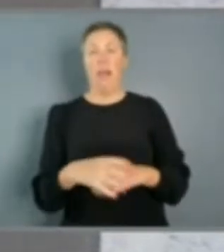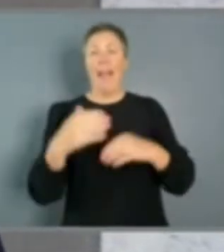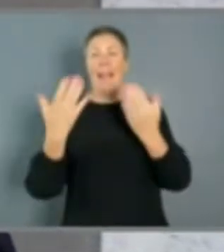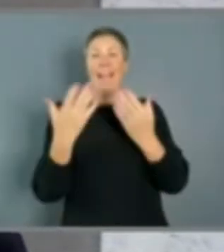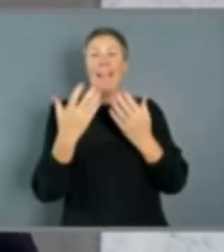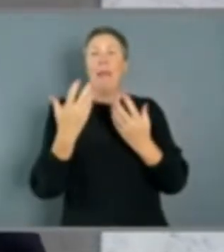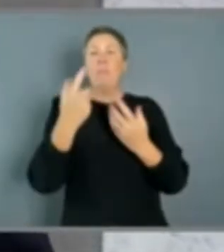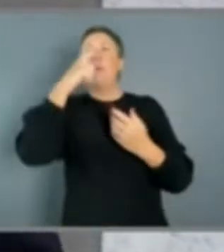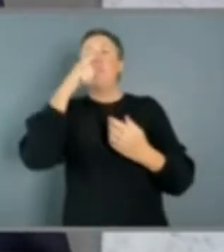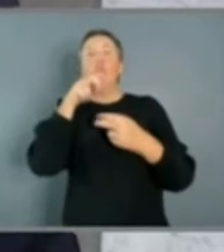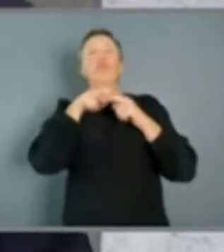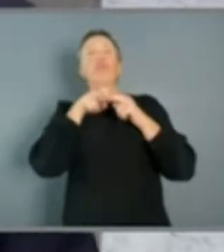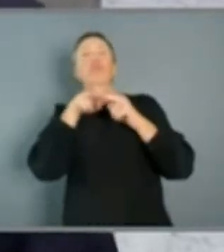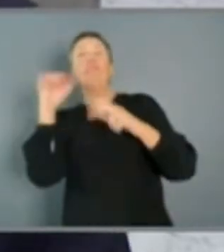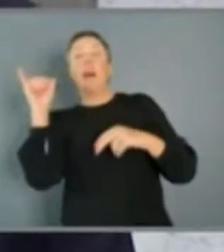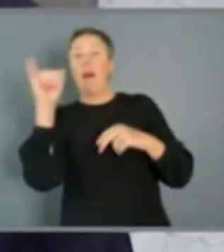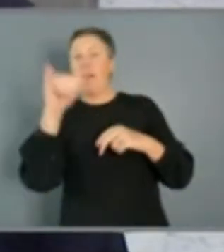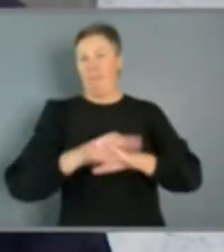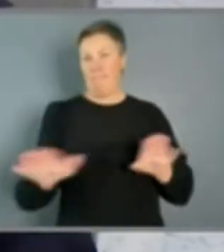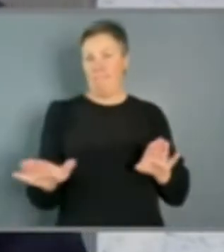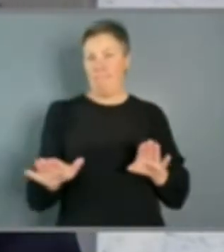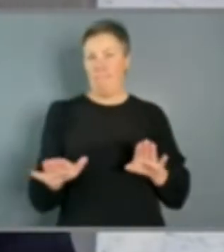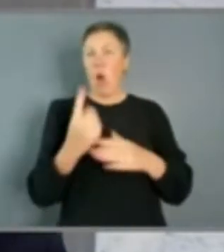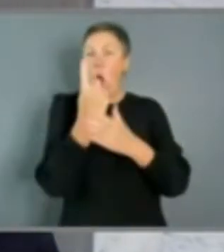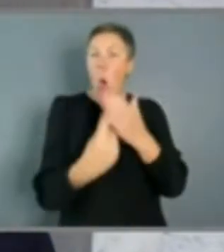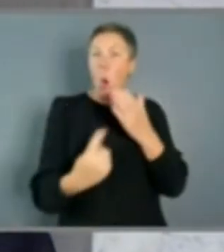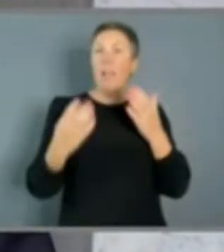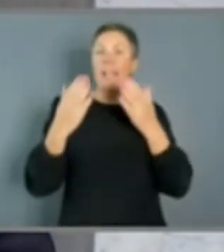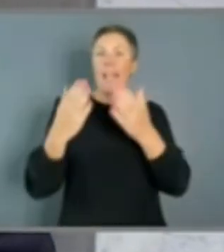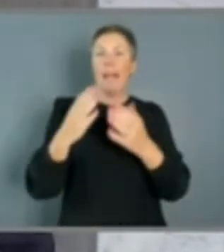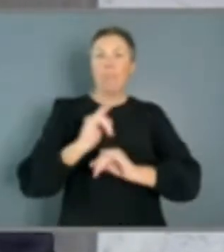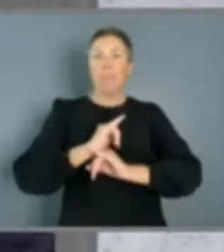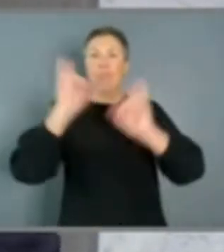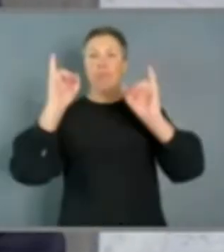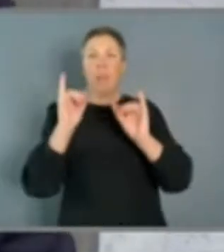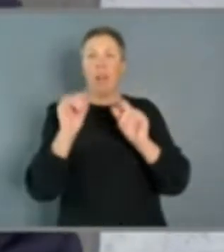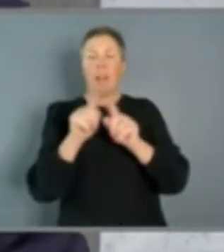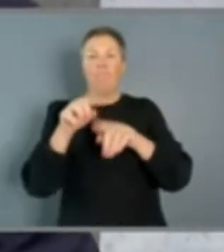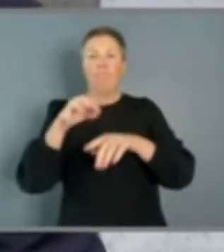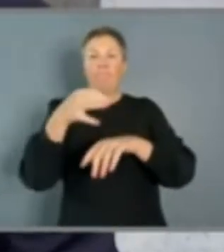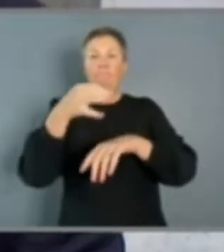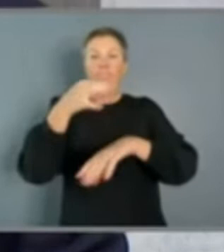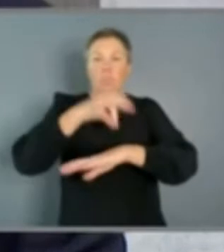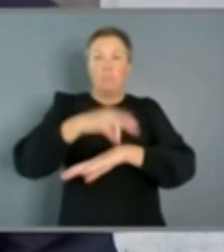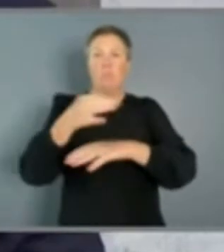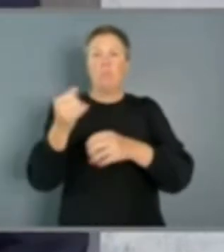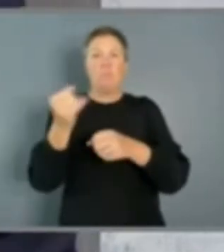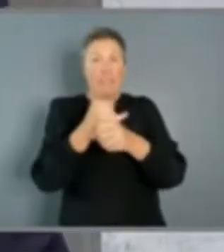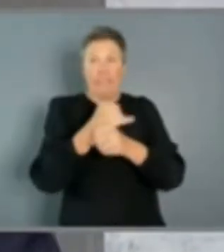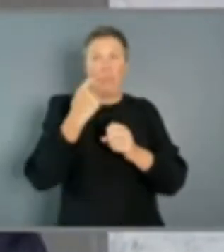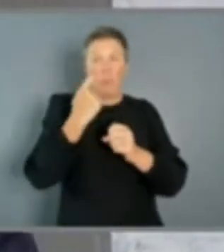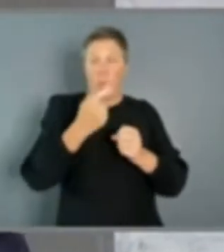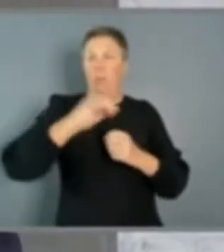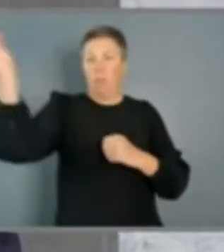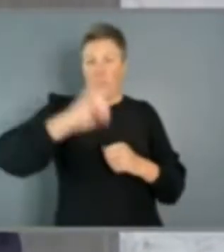Guinea to Australia with limited exemptions for Medivac and other critical flights. We will be reducing the passenger caps by